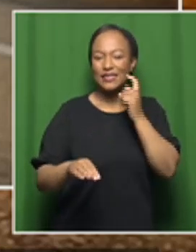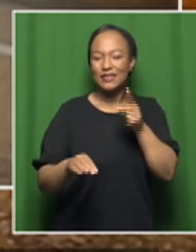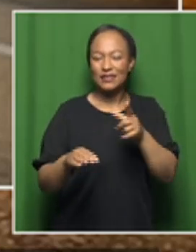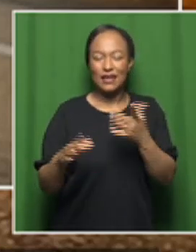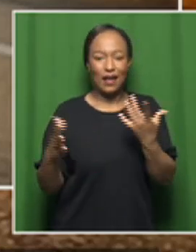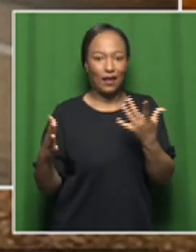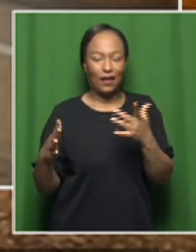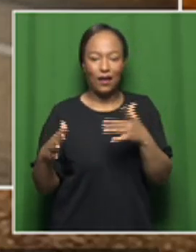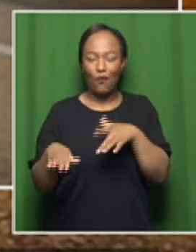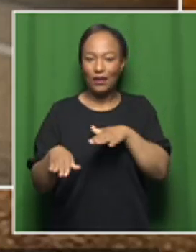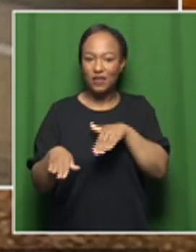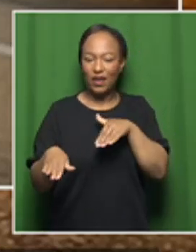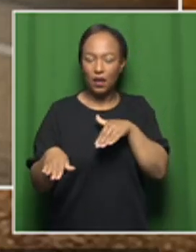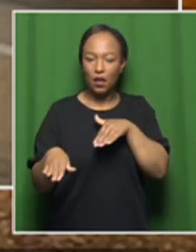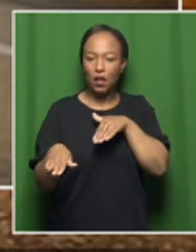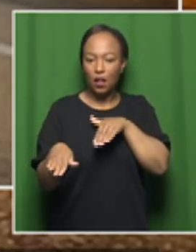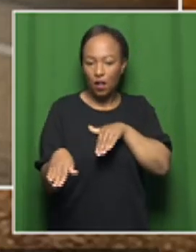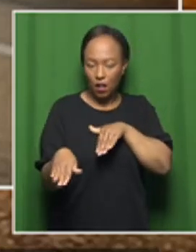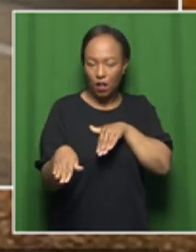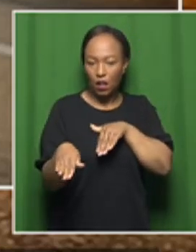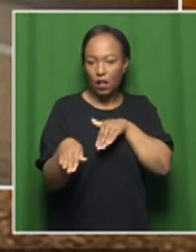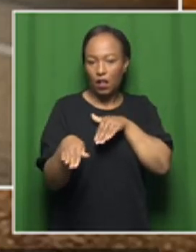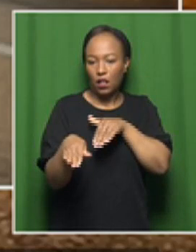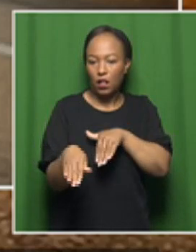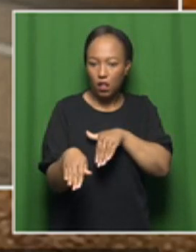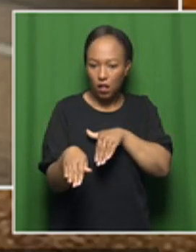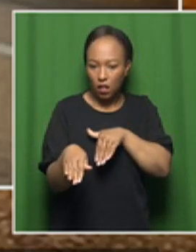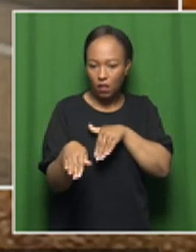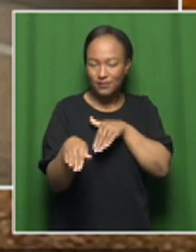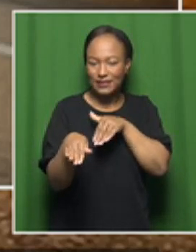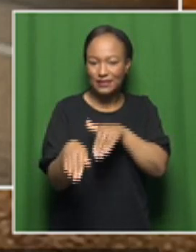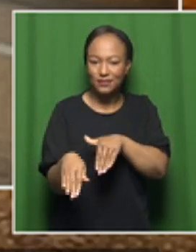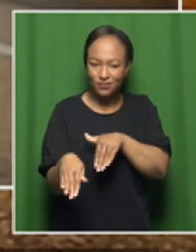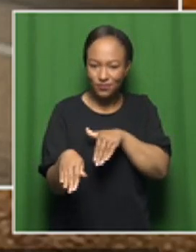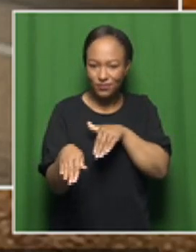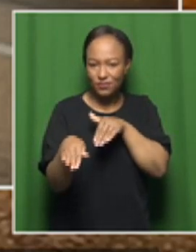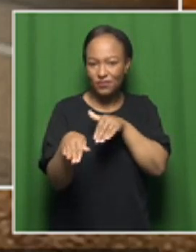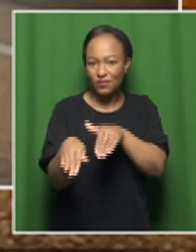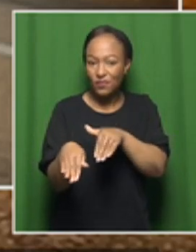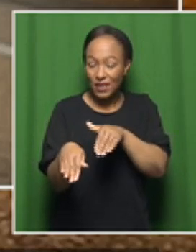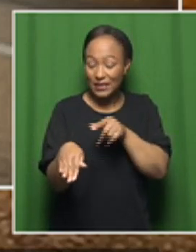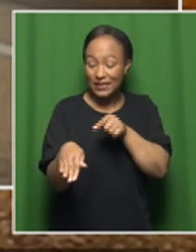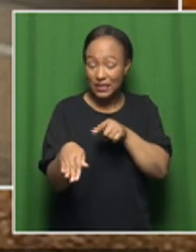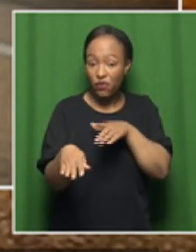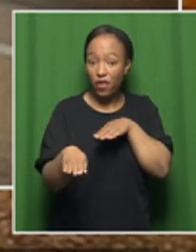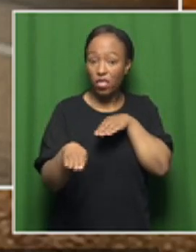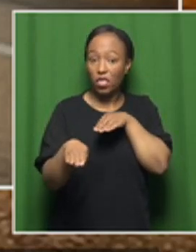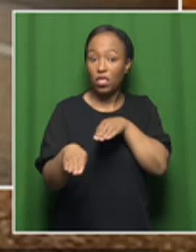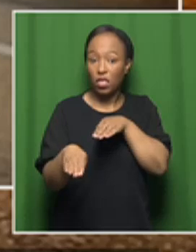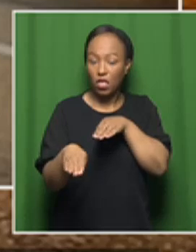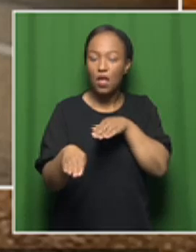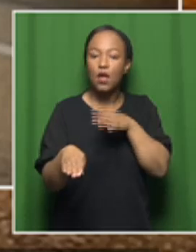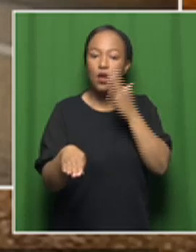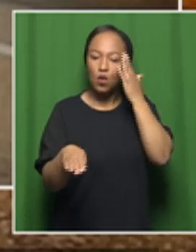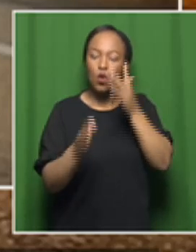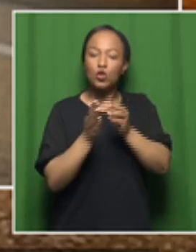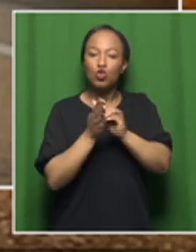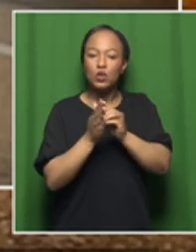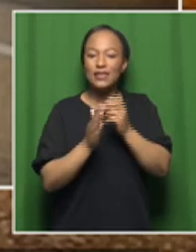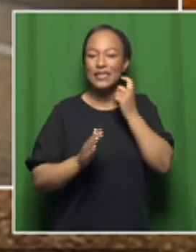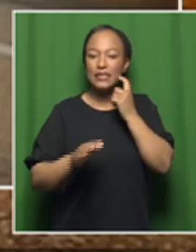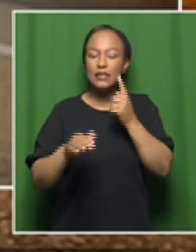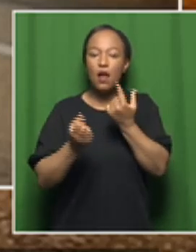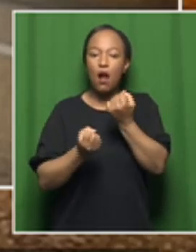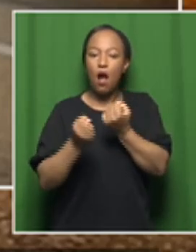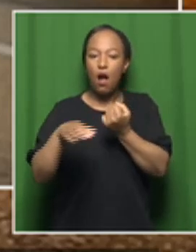traffic. And of course, those that sit in traffic on that N3 are susceptible to smash and grab. The smash and grab teams operating in that stationary traffic on the N3.